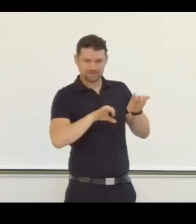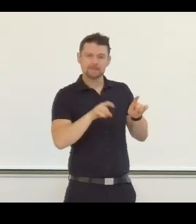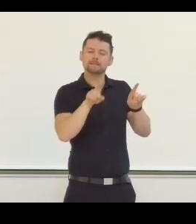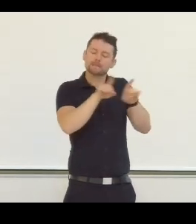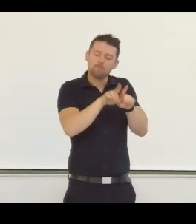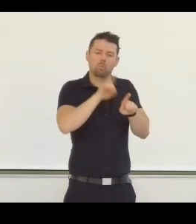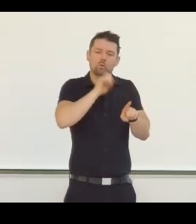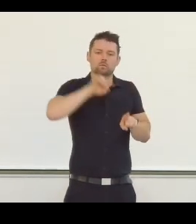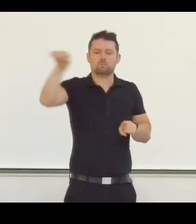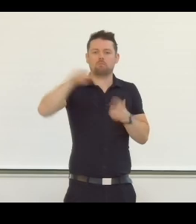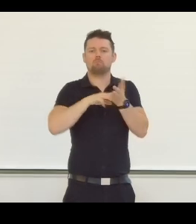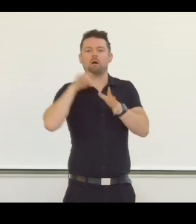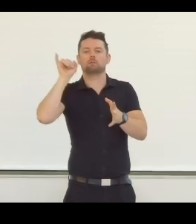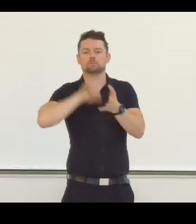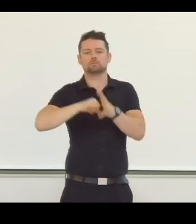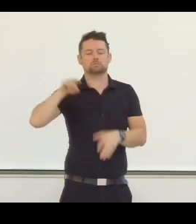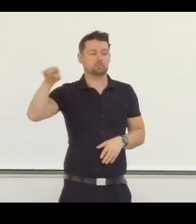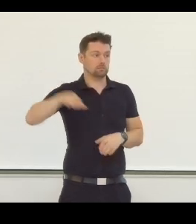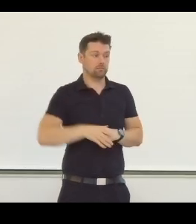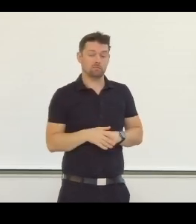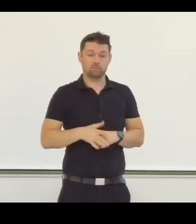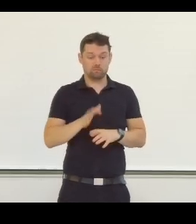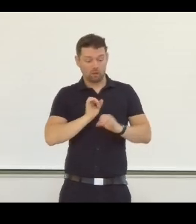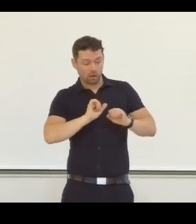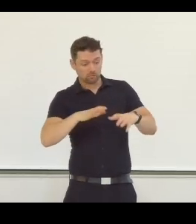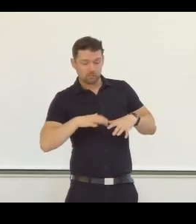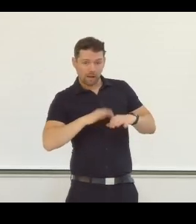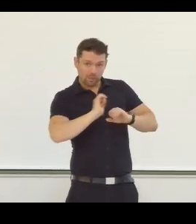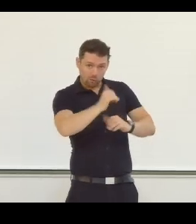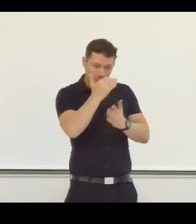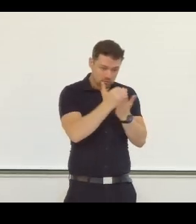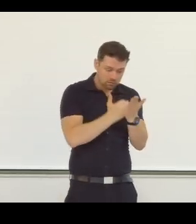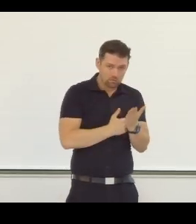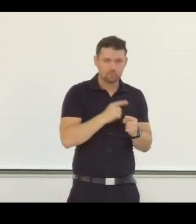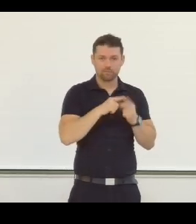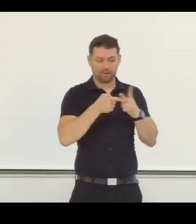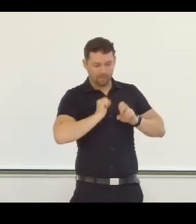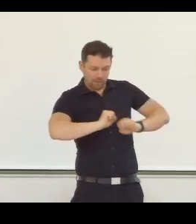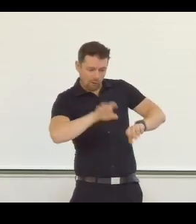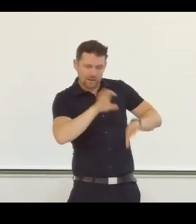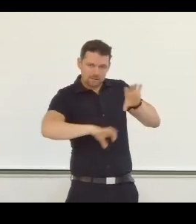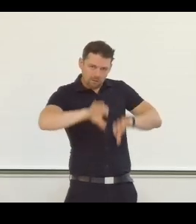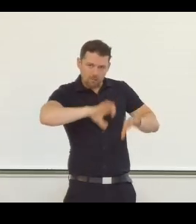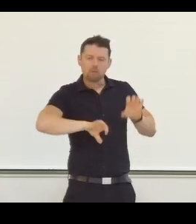Mars. And they prepared their own protocols and conducted their own experiments, so that's where